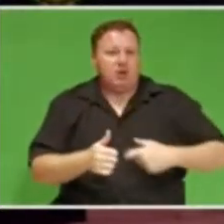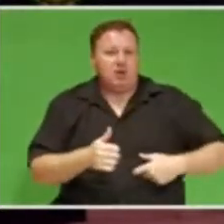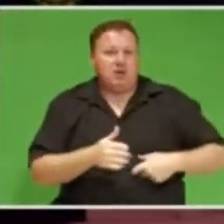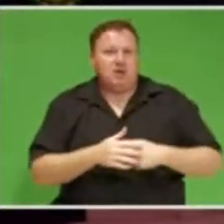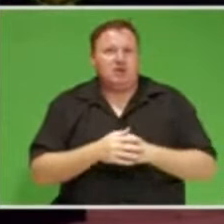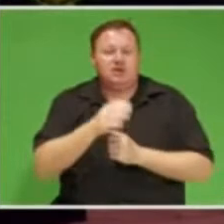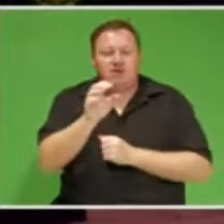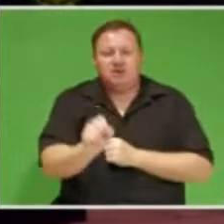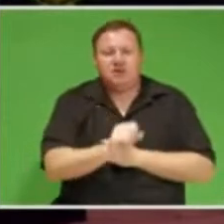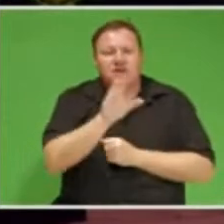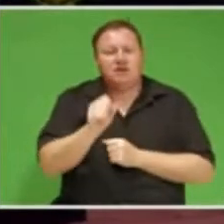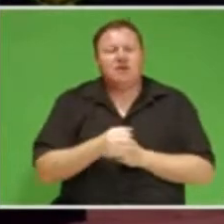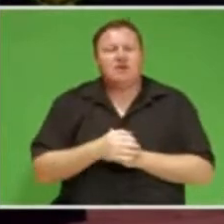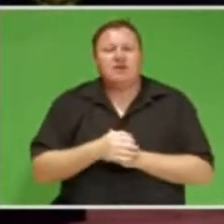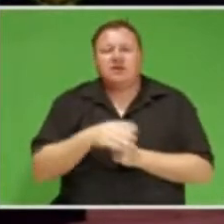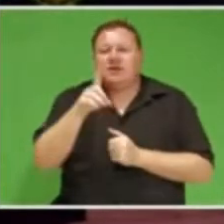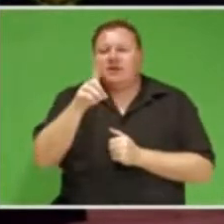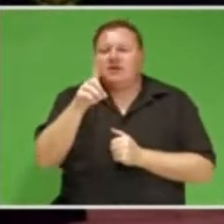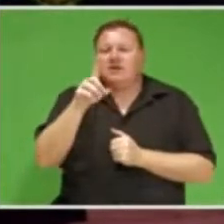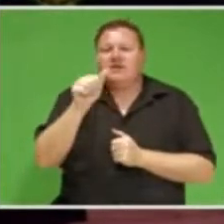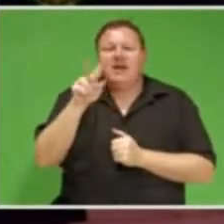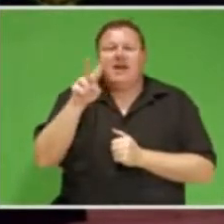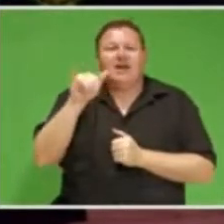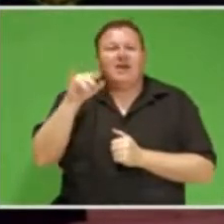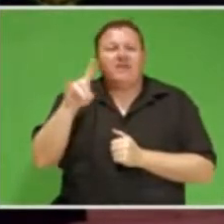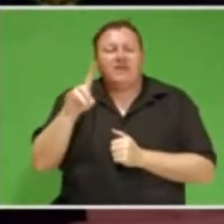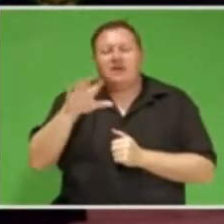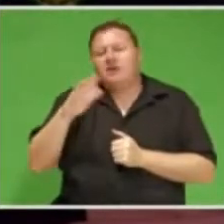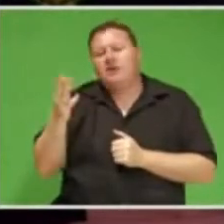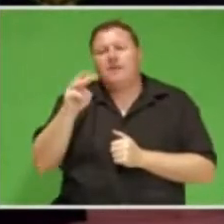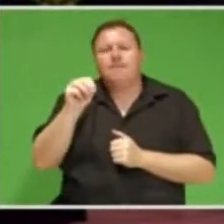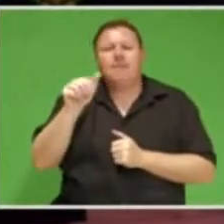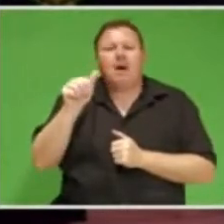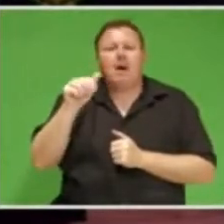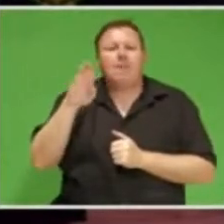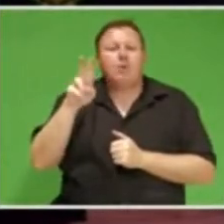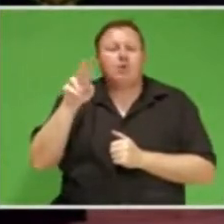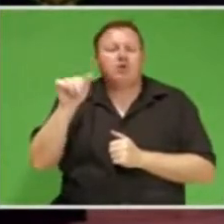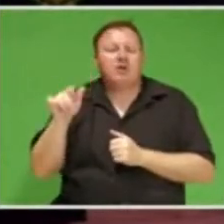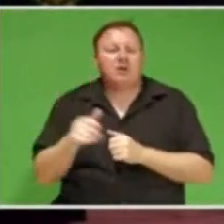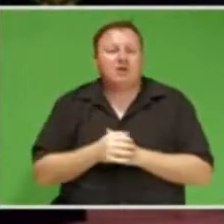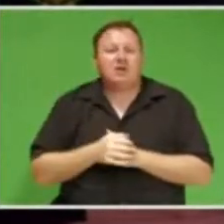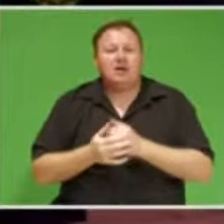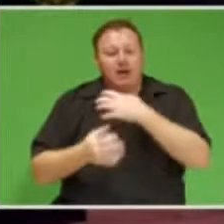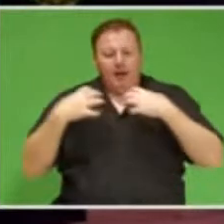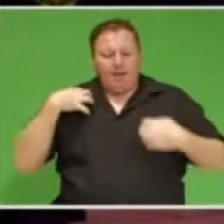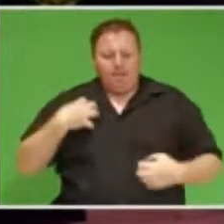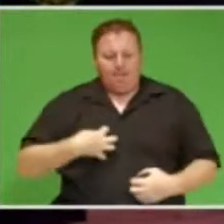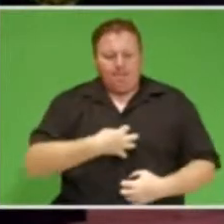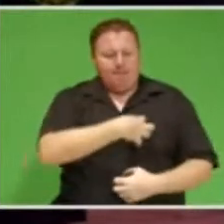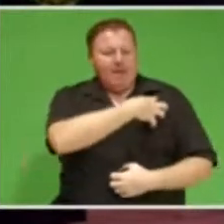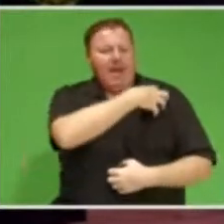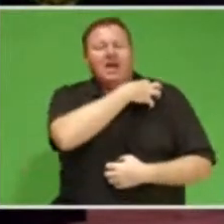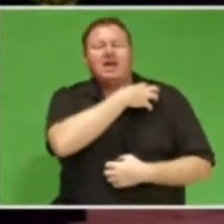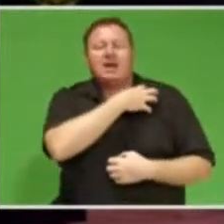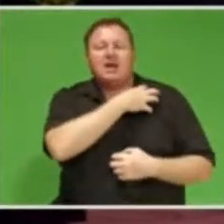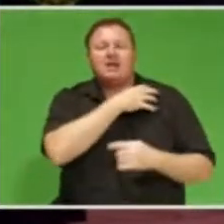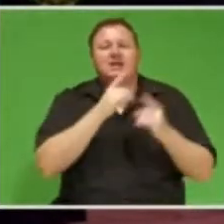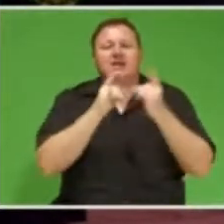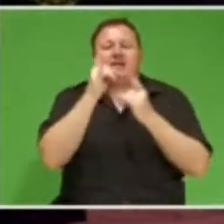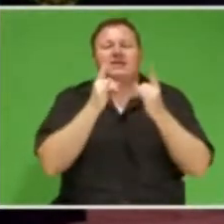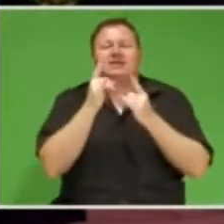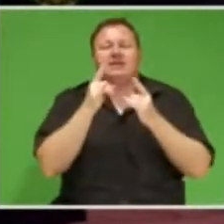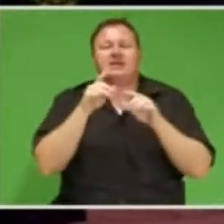the Republic, David Dabe de Mabuza, the Executive Mayor of the City of Cape Town, Mr. Gordon